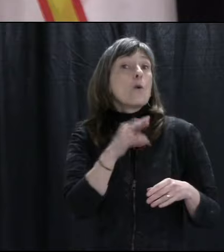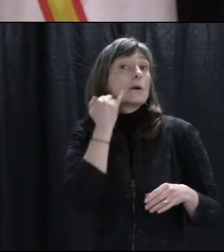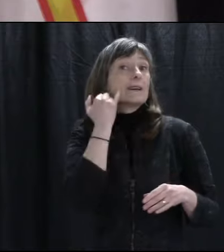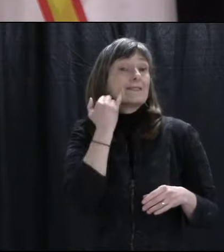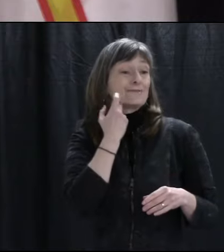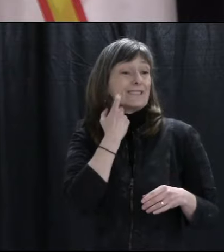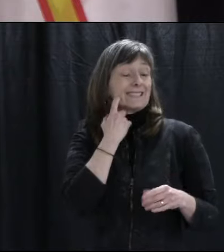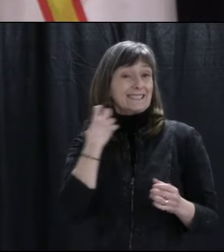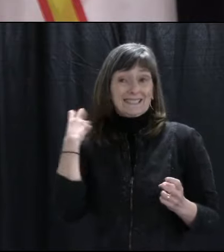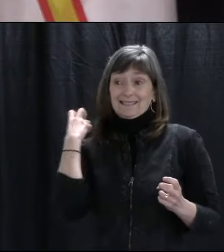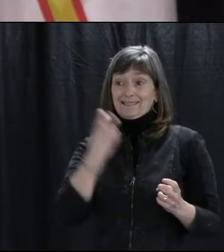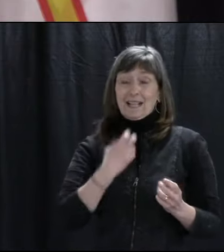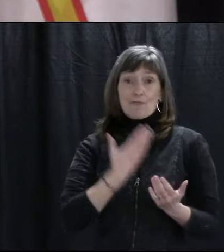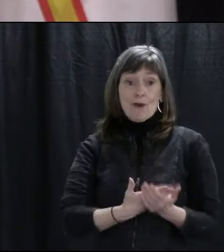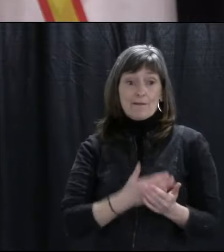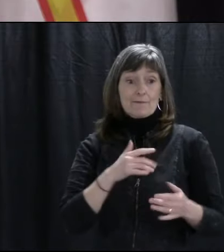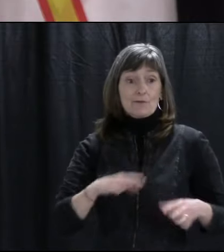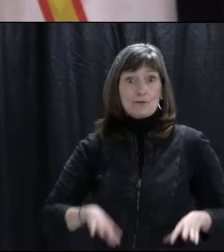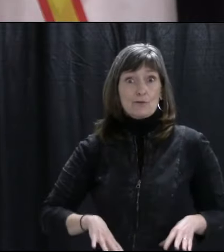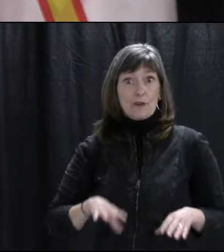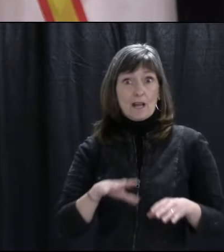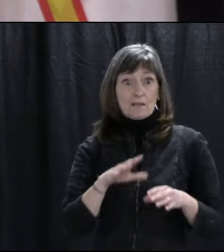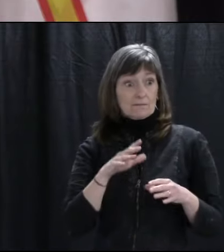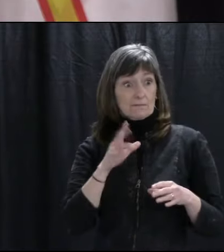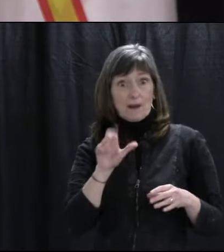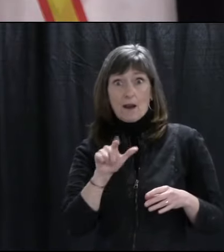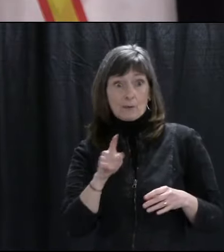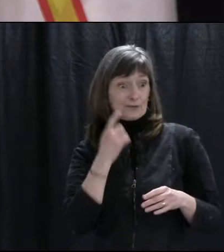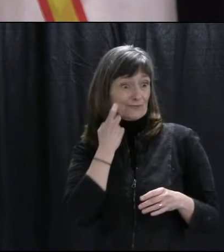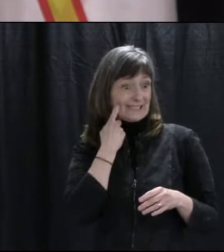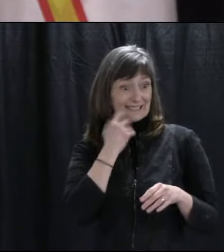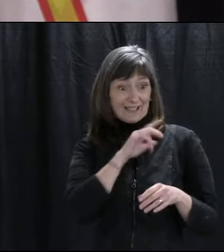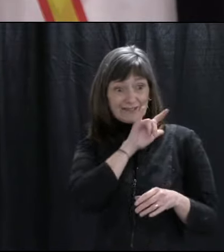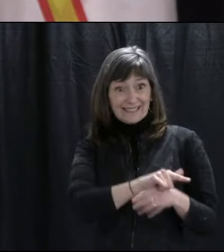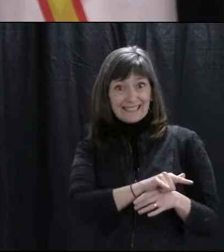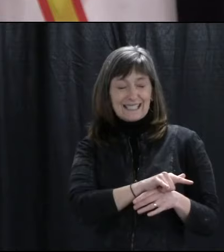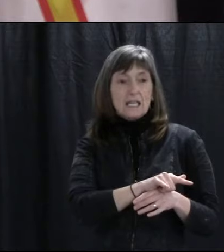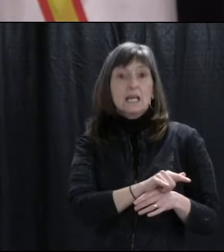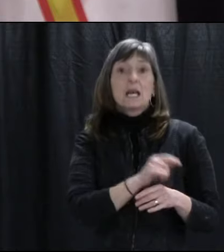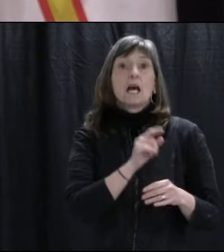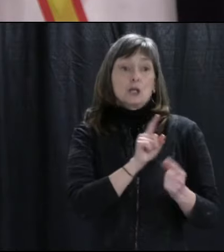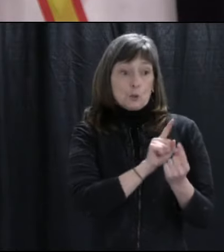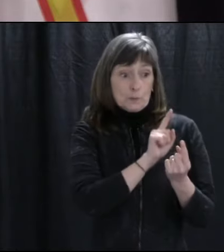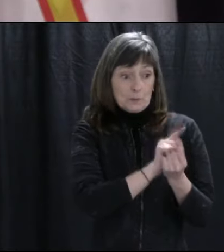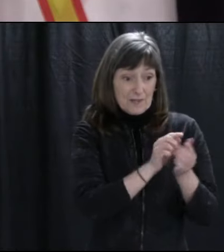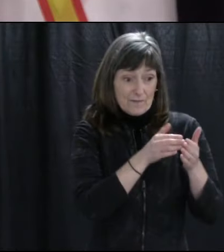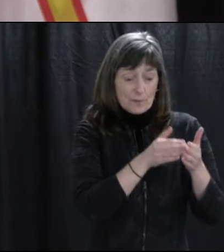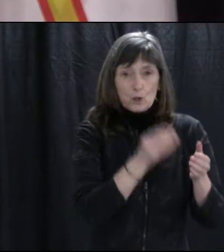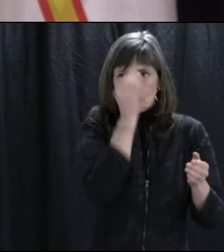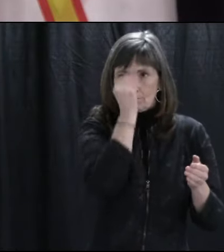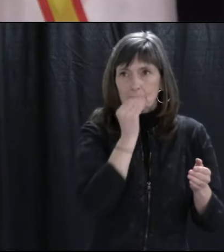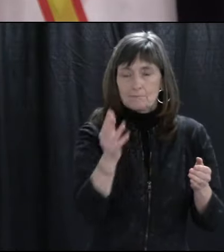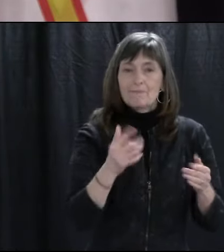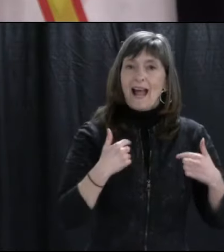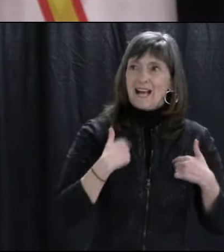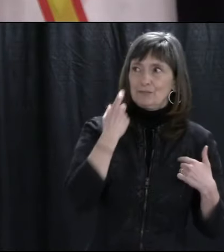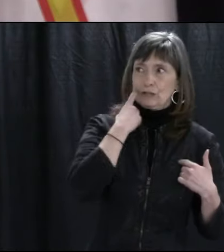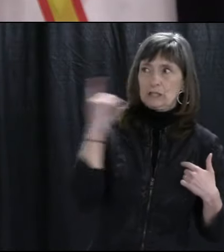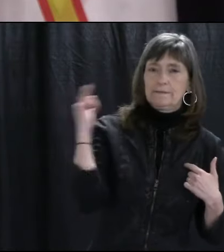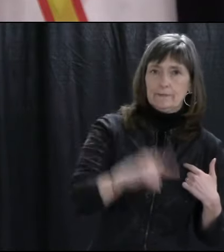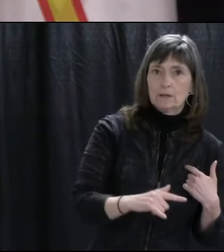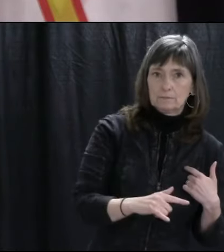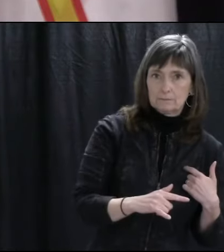province, you must inform the ferry service provider as soon as possible. I also